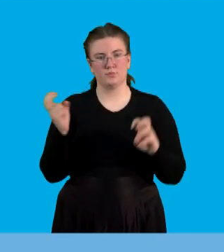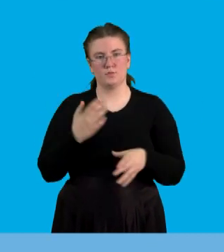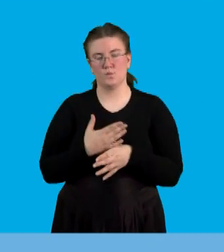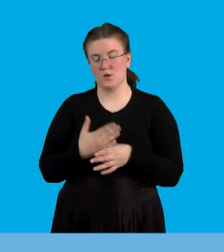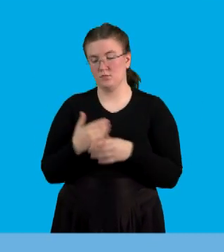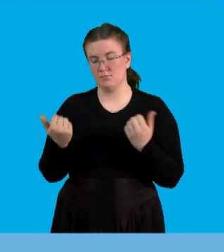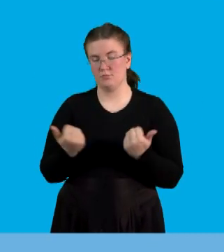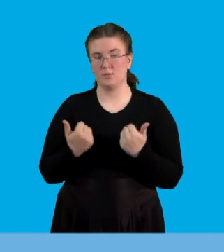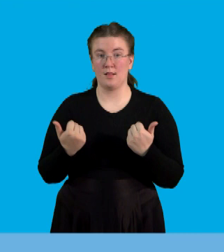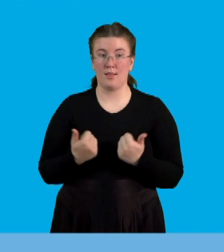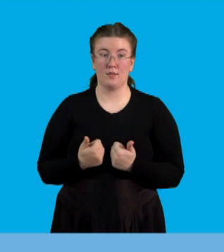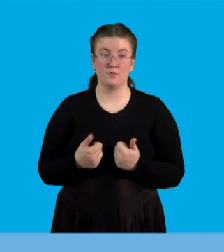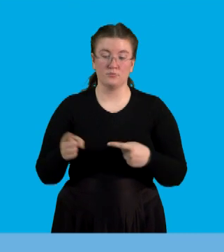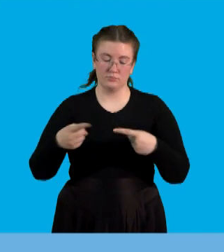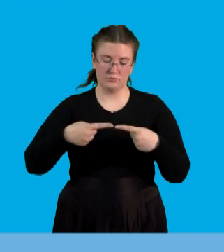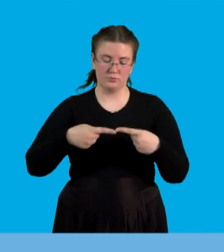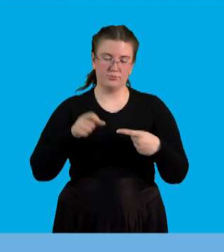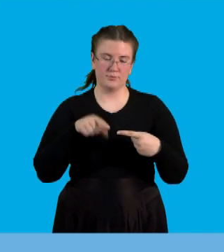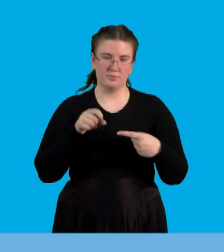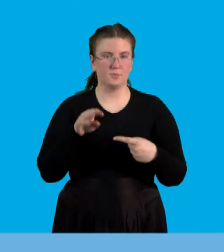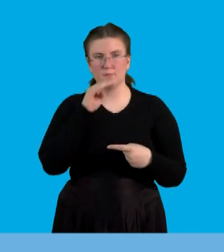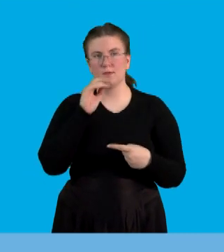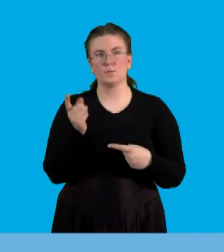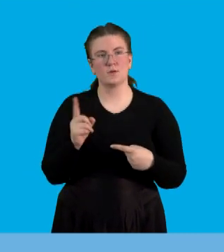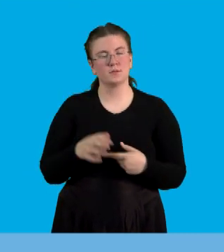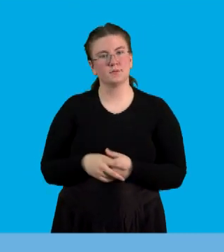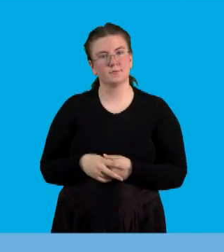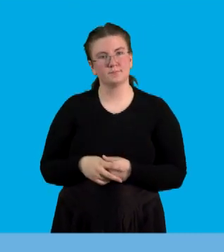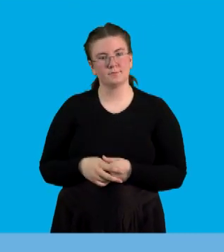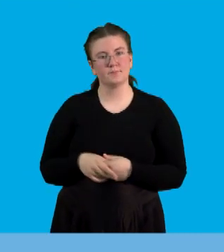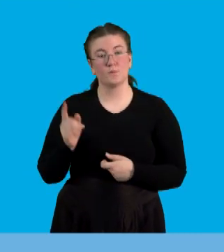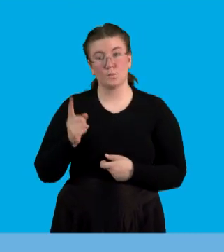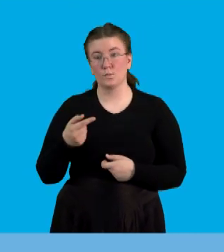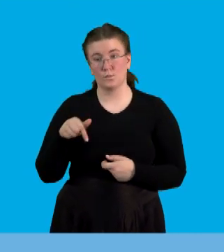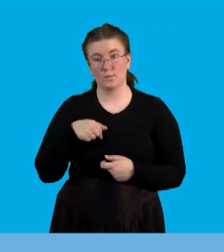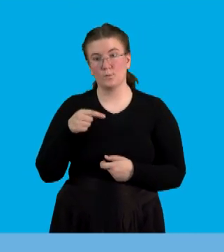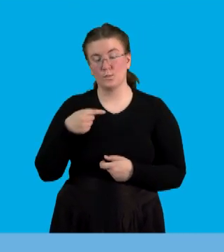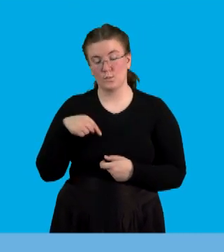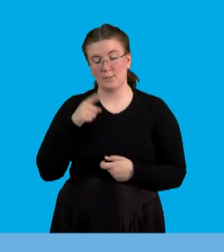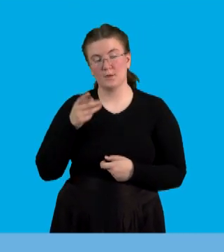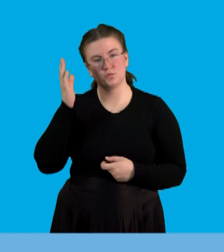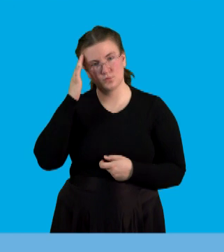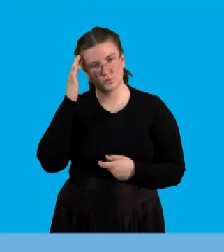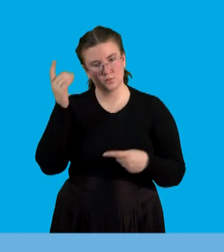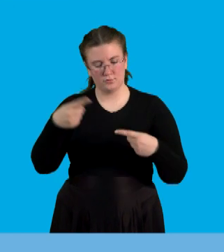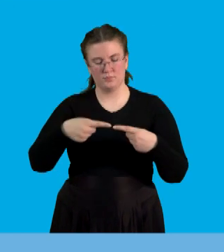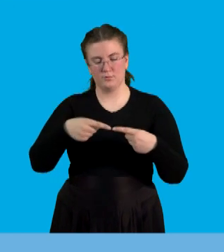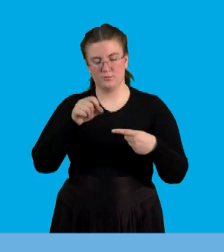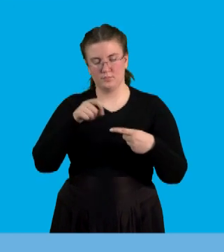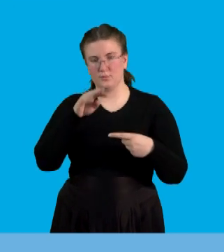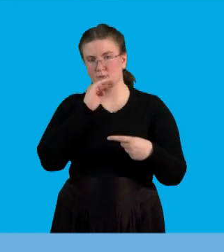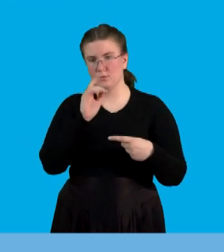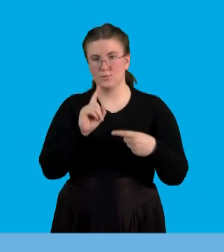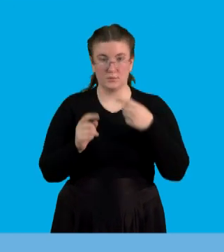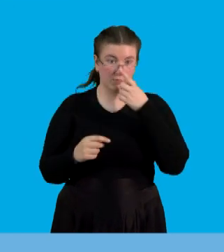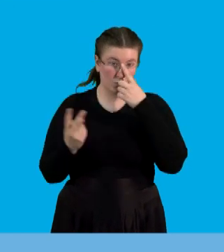what we mean by a closed circuit, and also can a circuit be open? We also need to know with that. So now, the circuit must